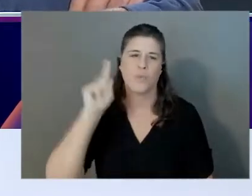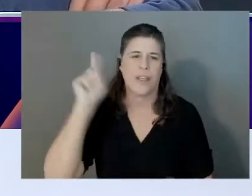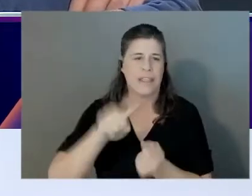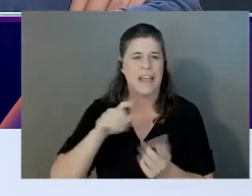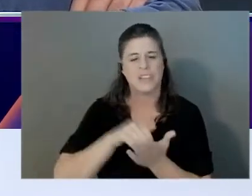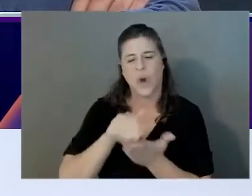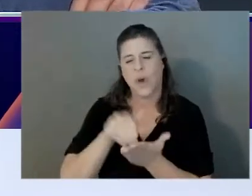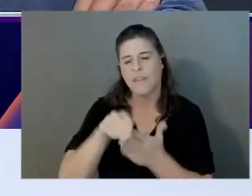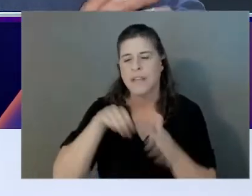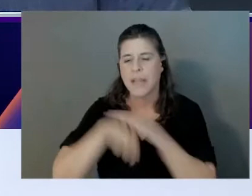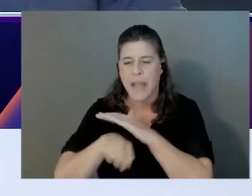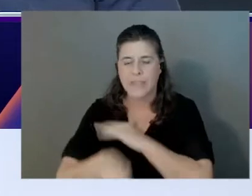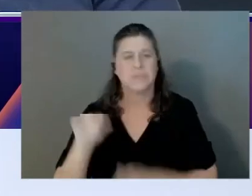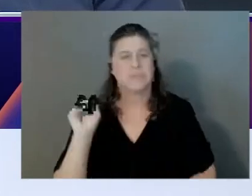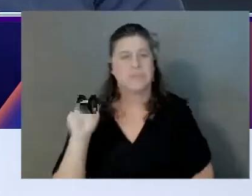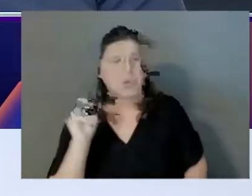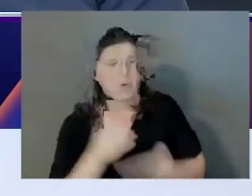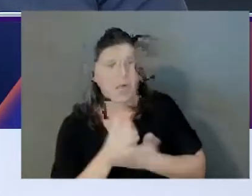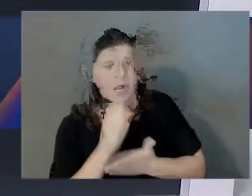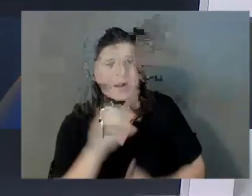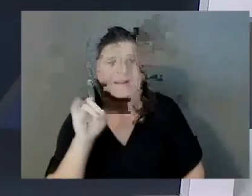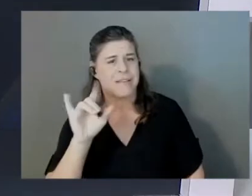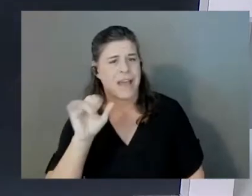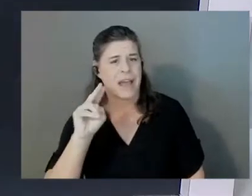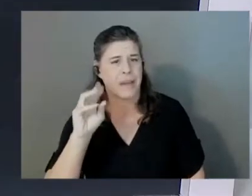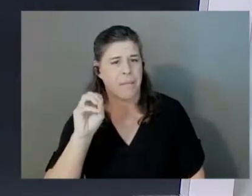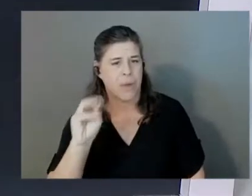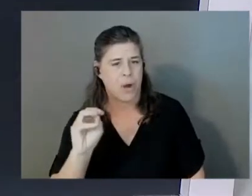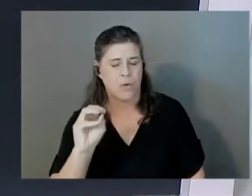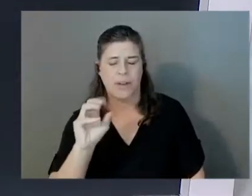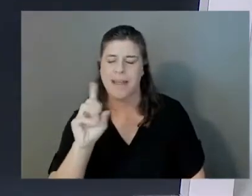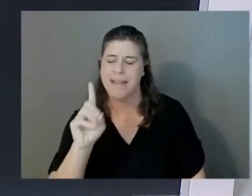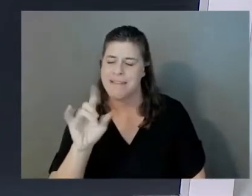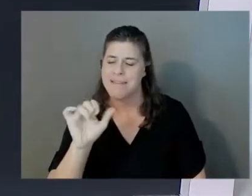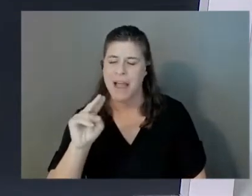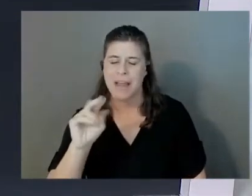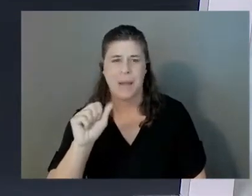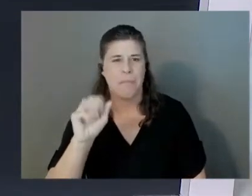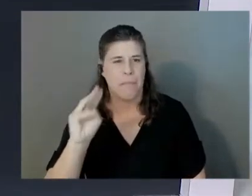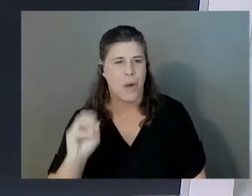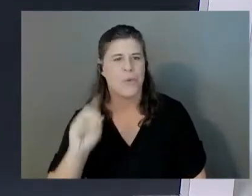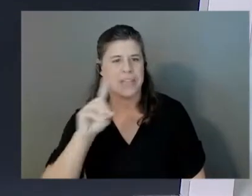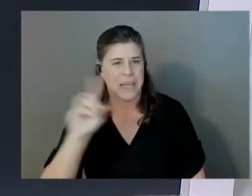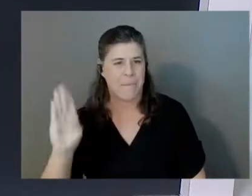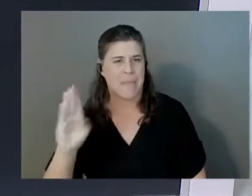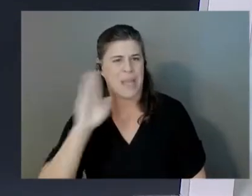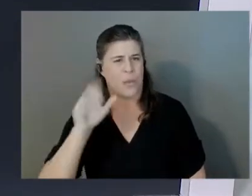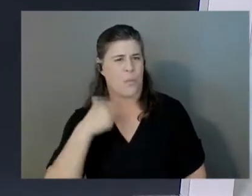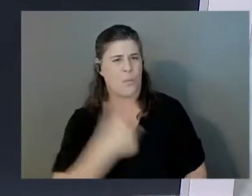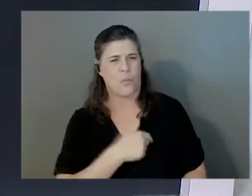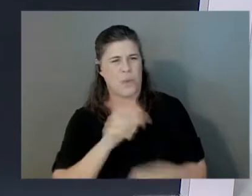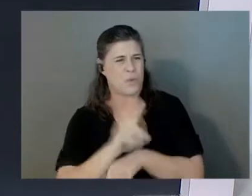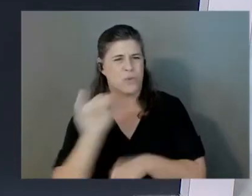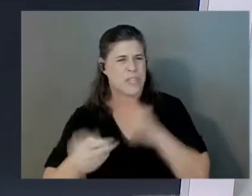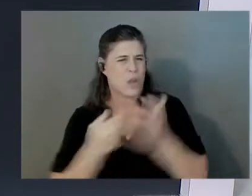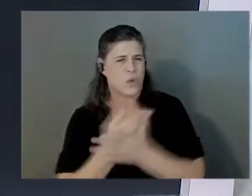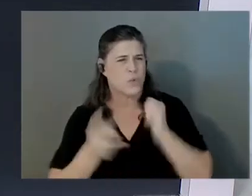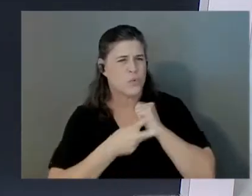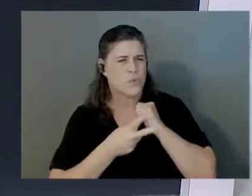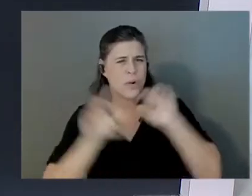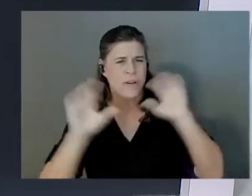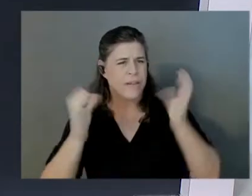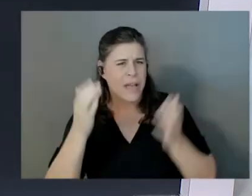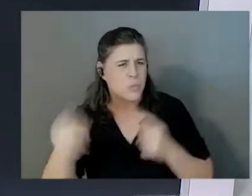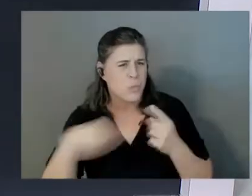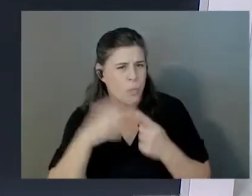Okay, all right. So DynamoDB, big favorite service of many of Yeah. us. So when would we use the new storage class? So the